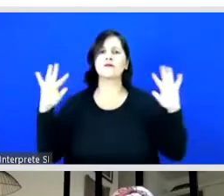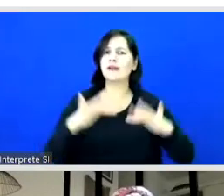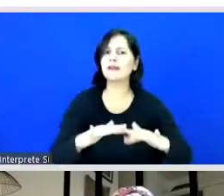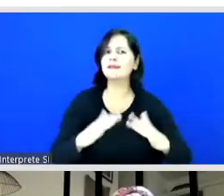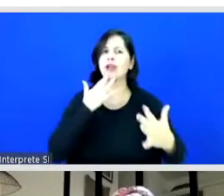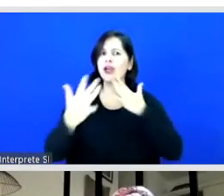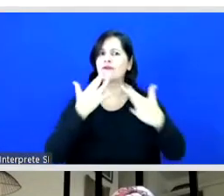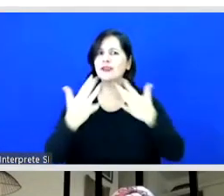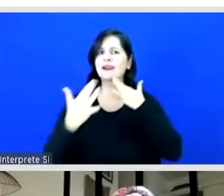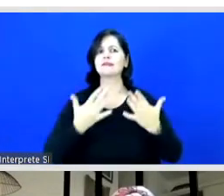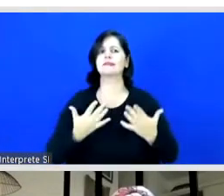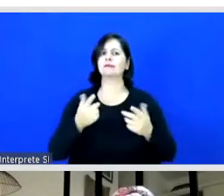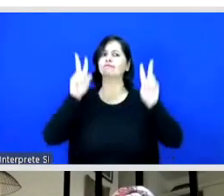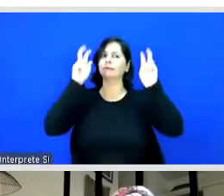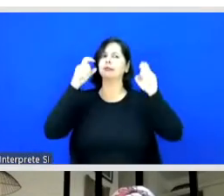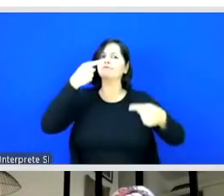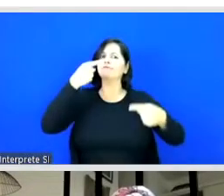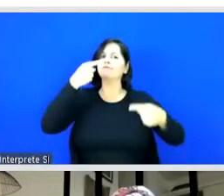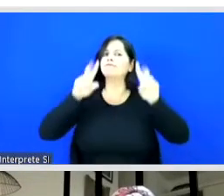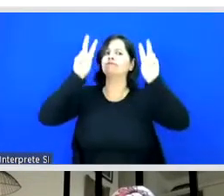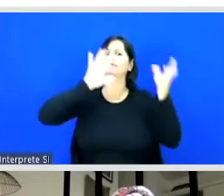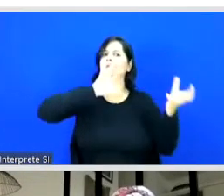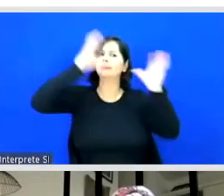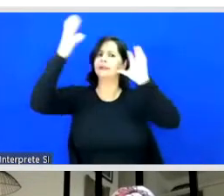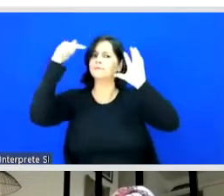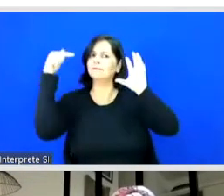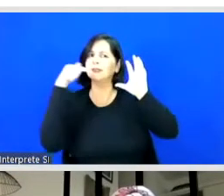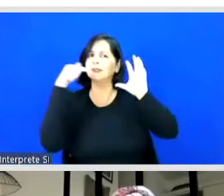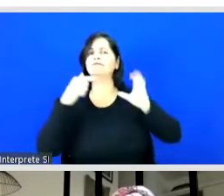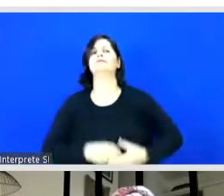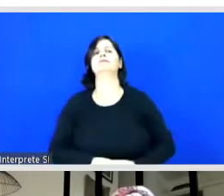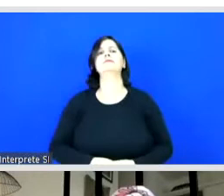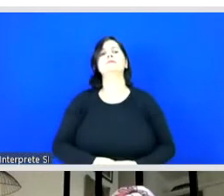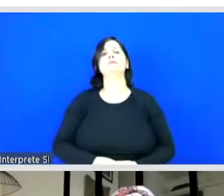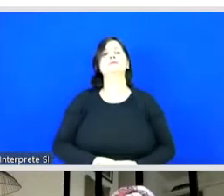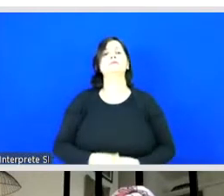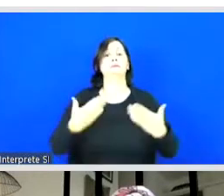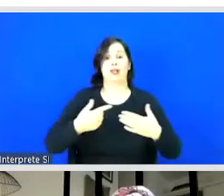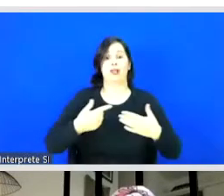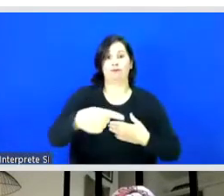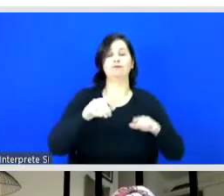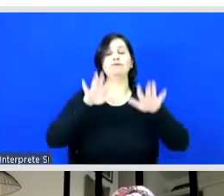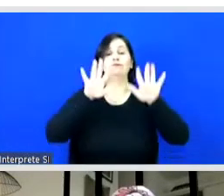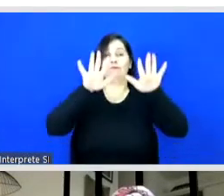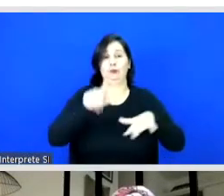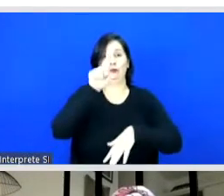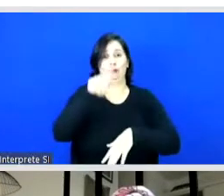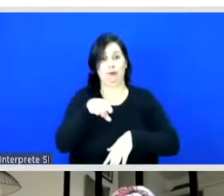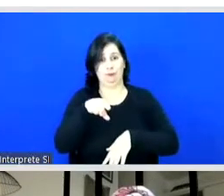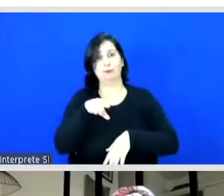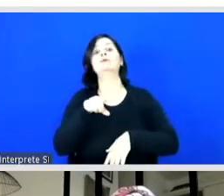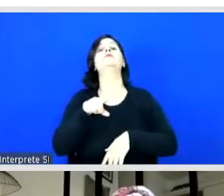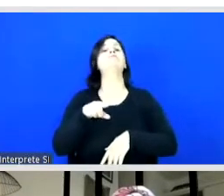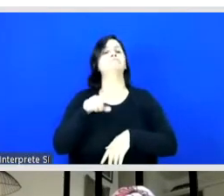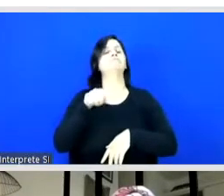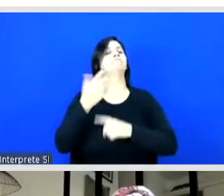November, to urge governments to take ambitious steps, urge corporations to take ambitious steps,